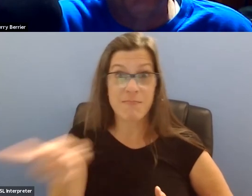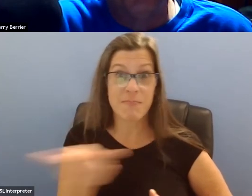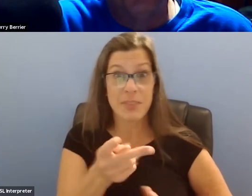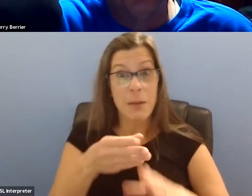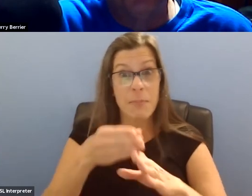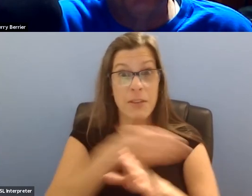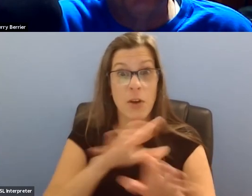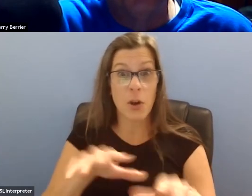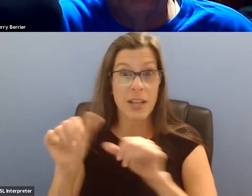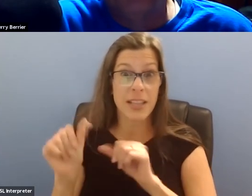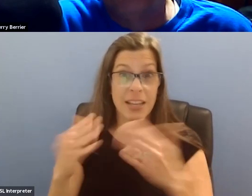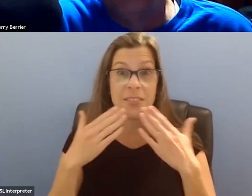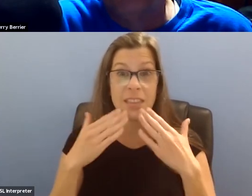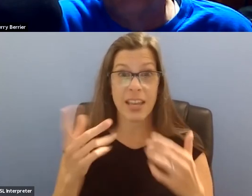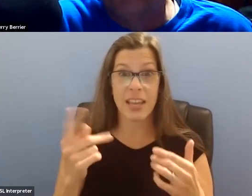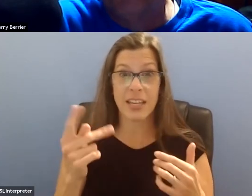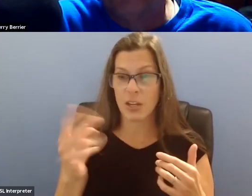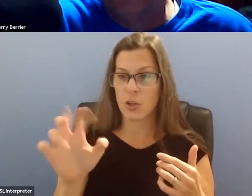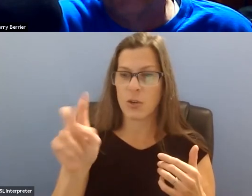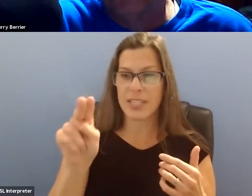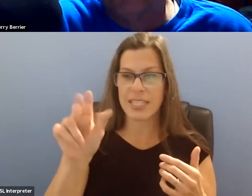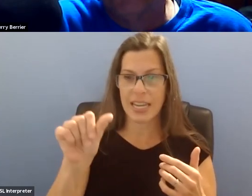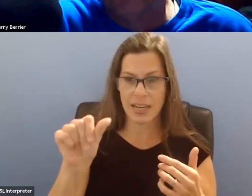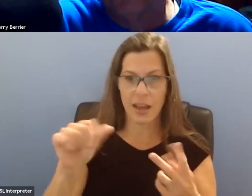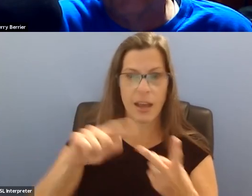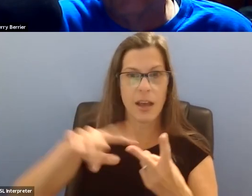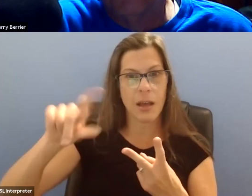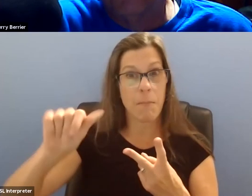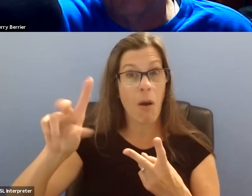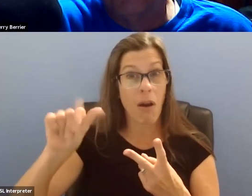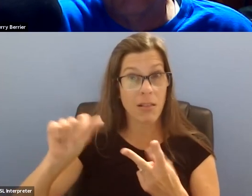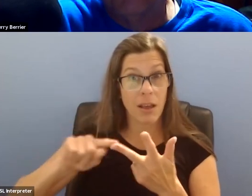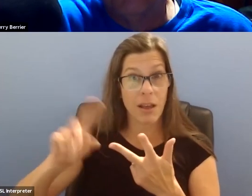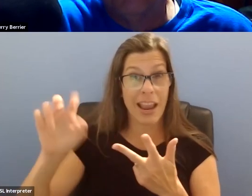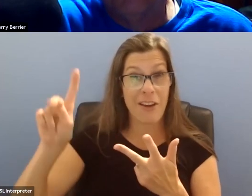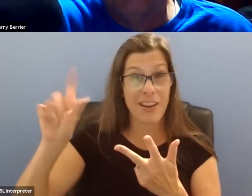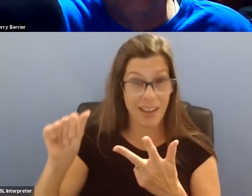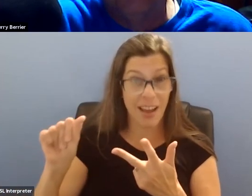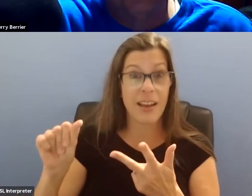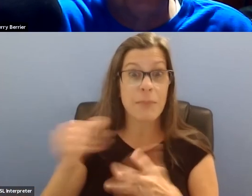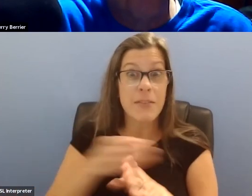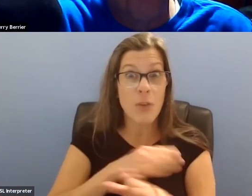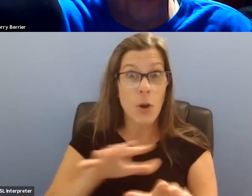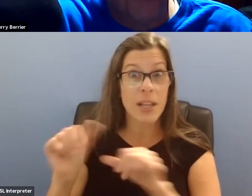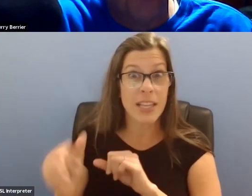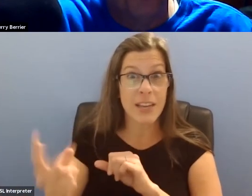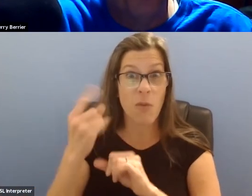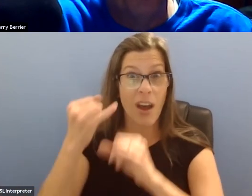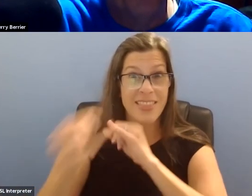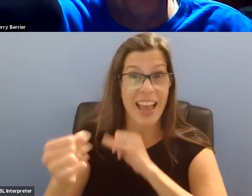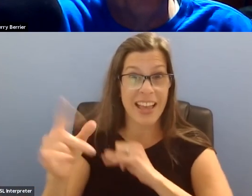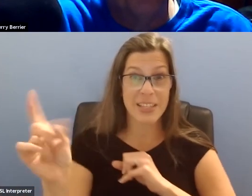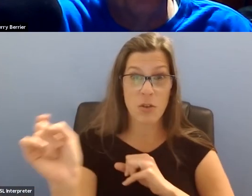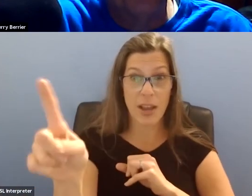also to, uh, Christina and to Paula and Erica. Um, but before we go, I was going to ask one last question. Um,